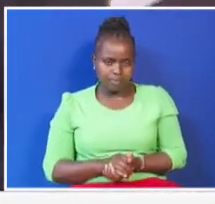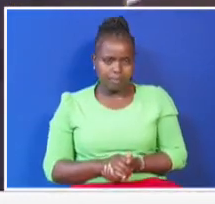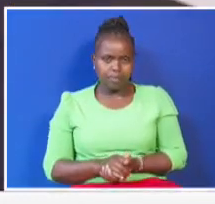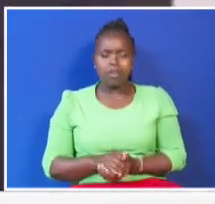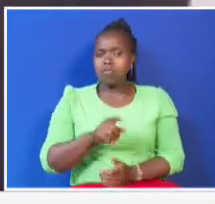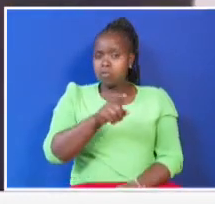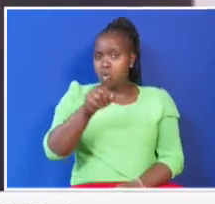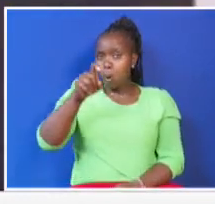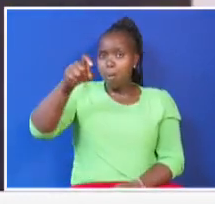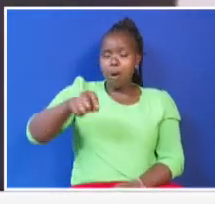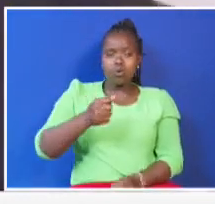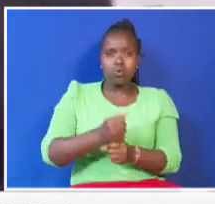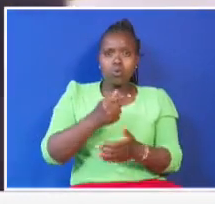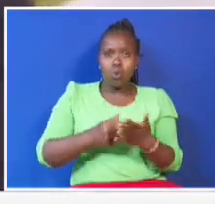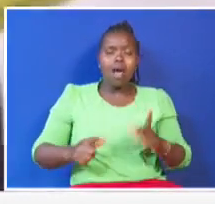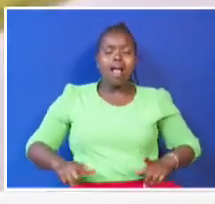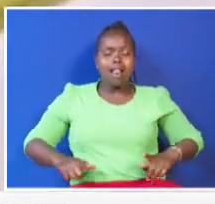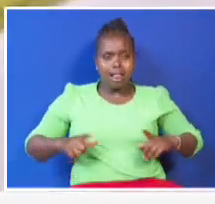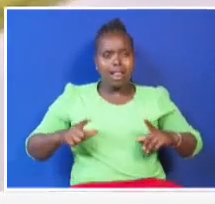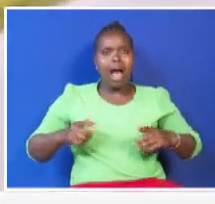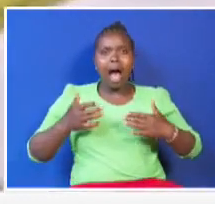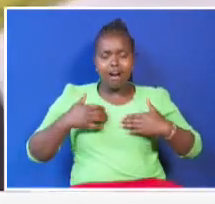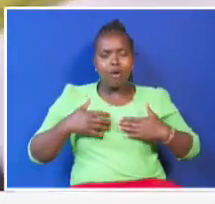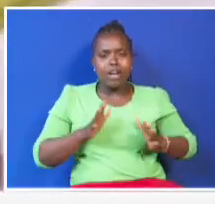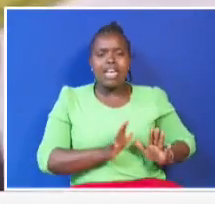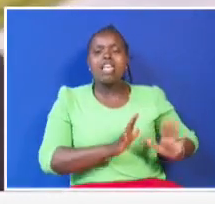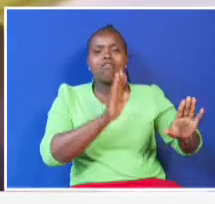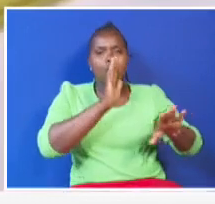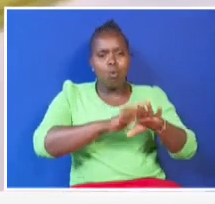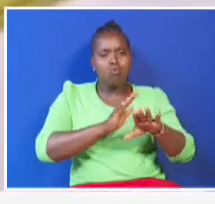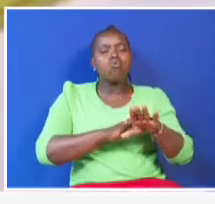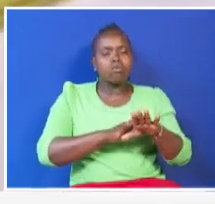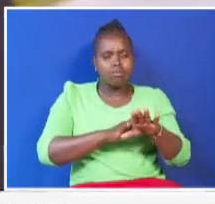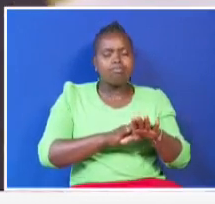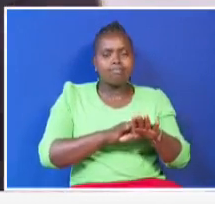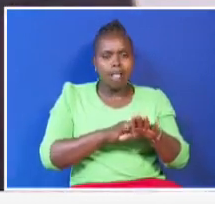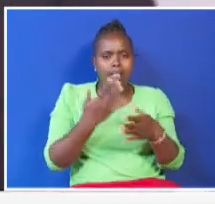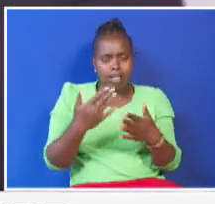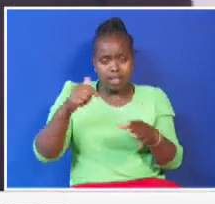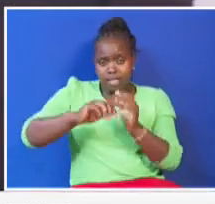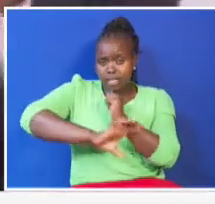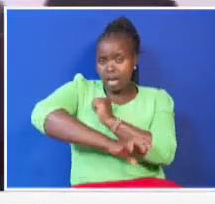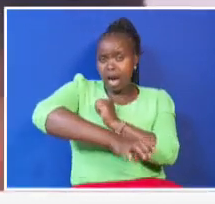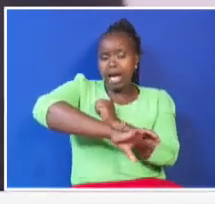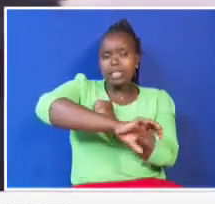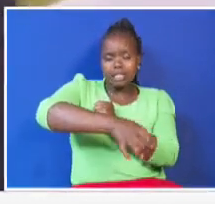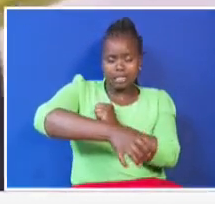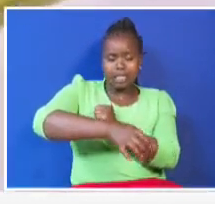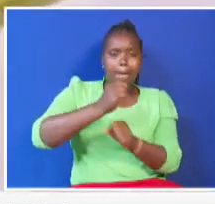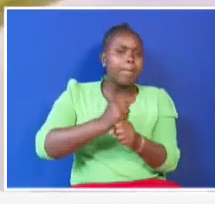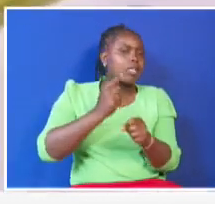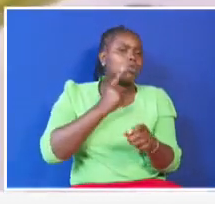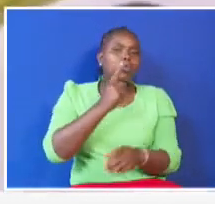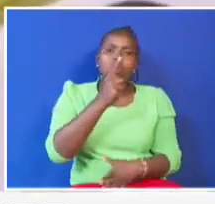you must leave a proper legacy for this country by